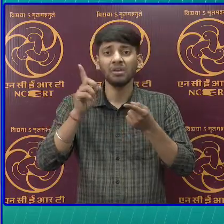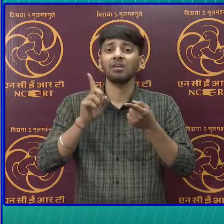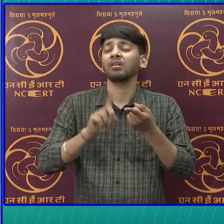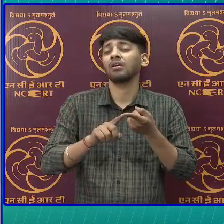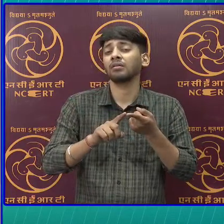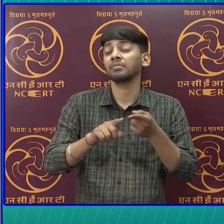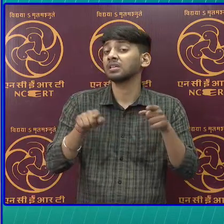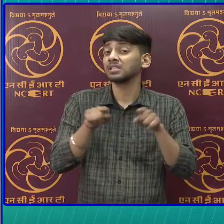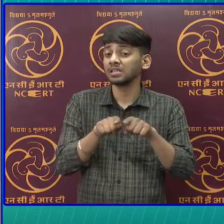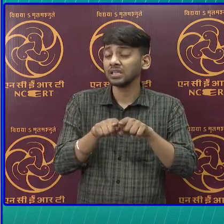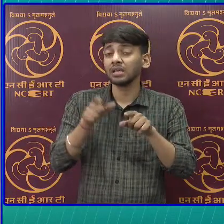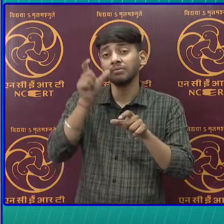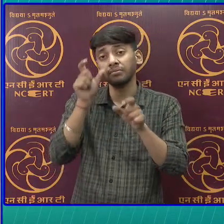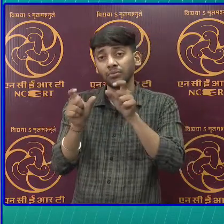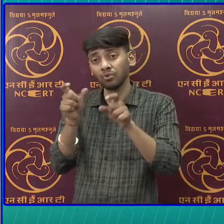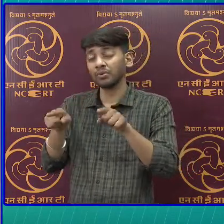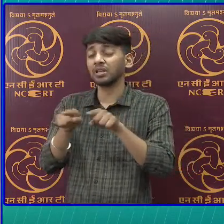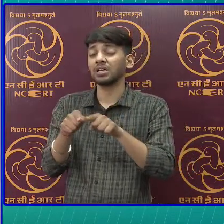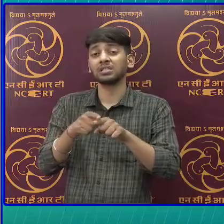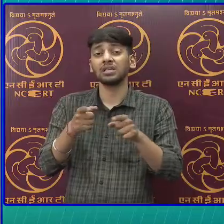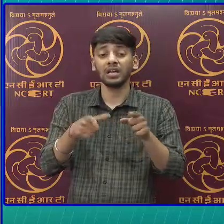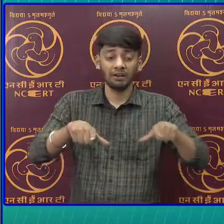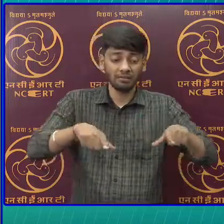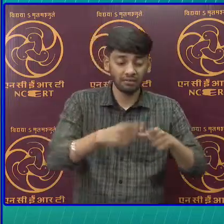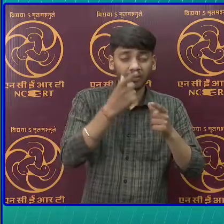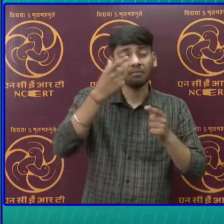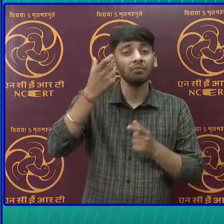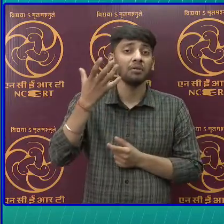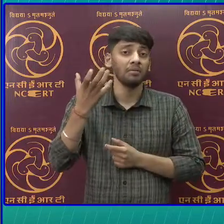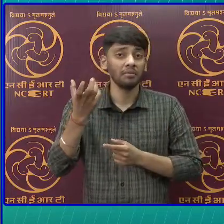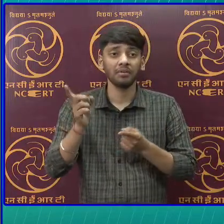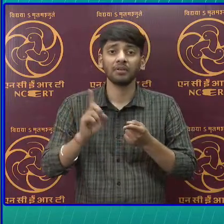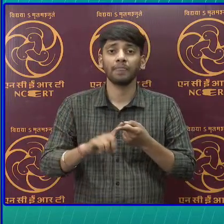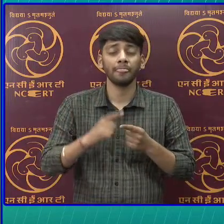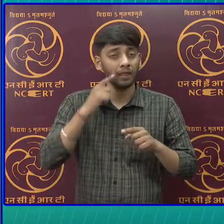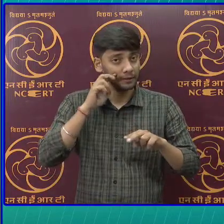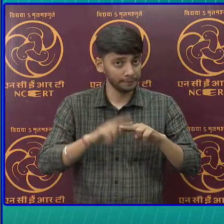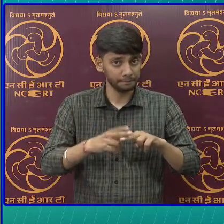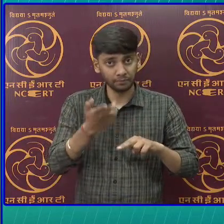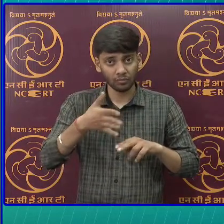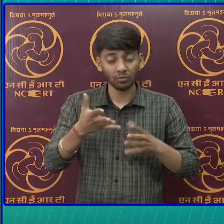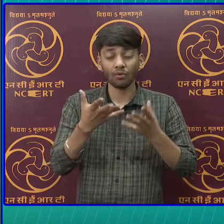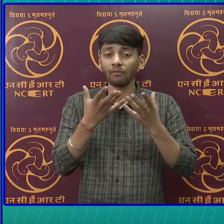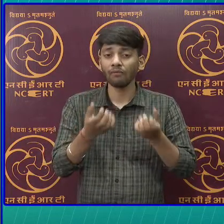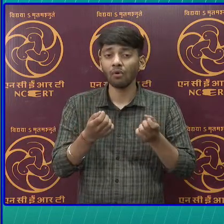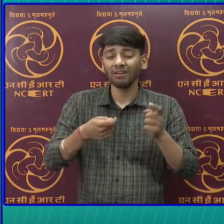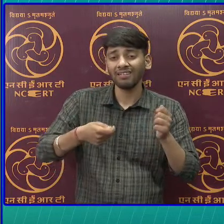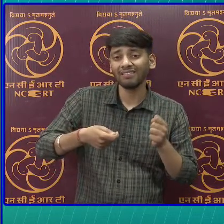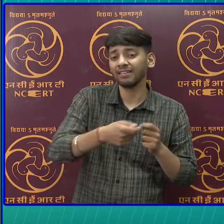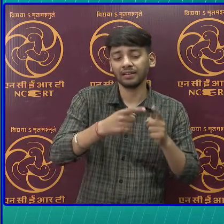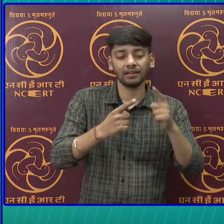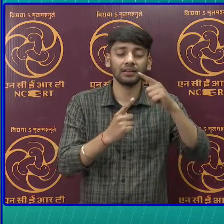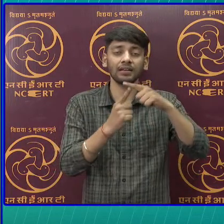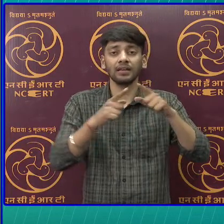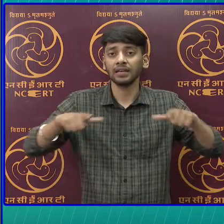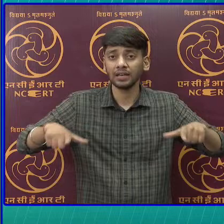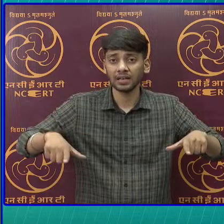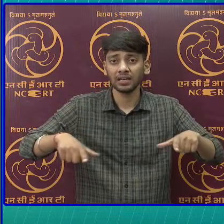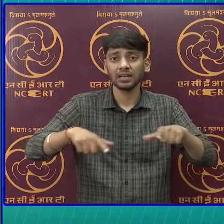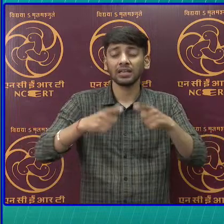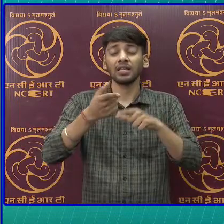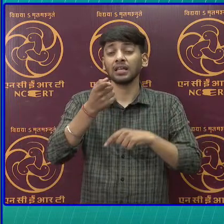is explaining this process of killing a tree. And if you want to kill tree entirely, then you